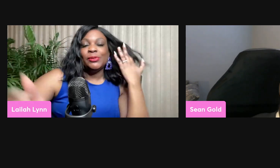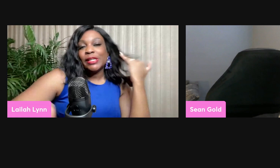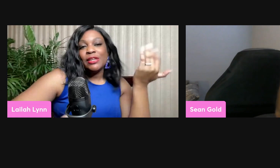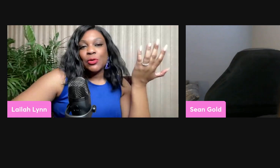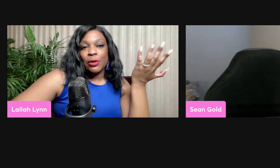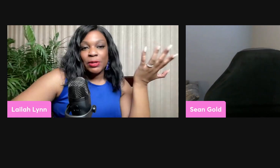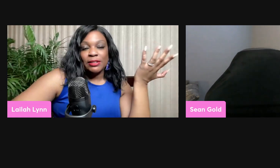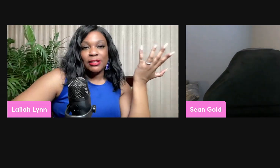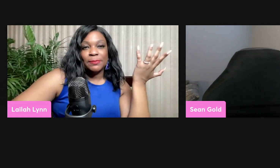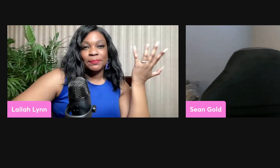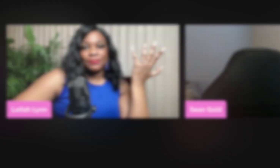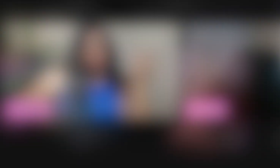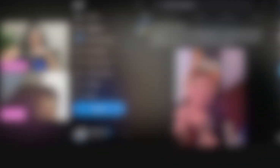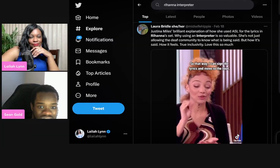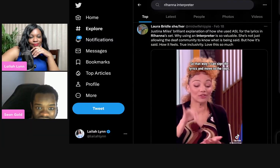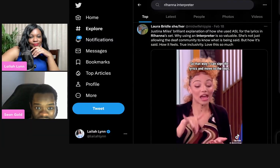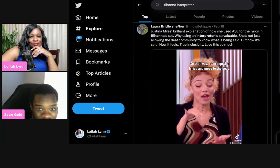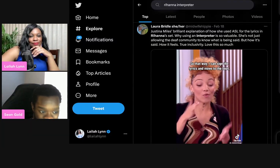we do in your opinion?